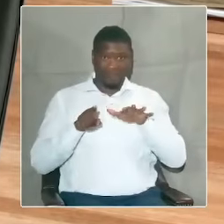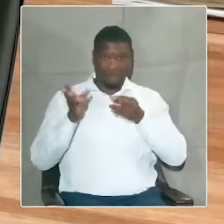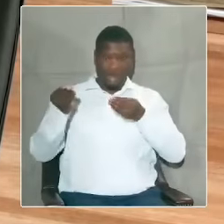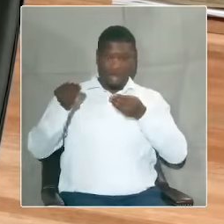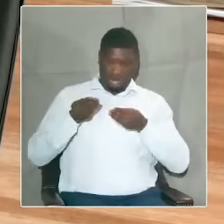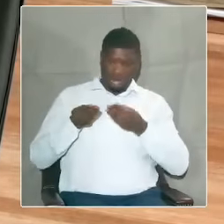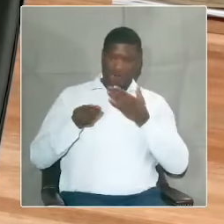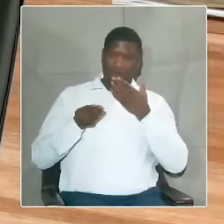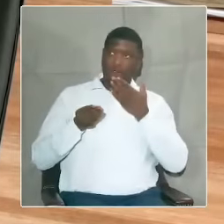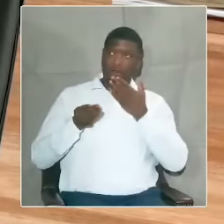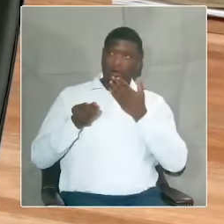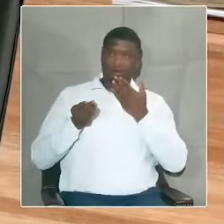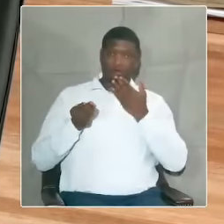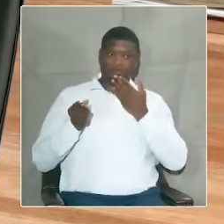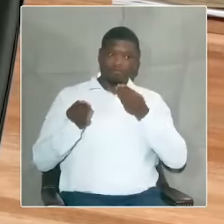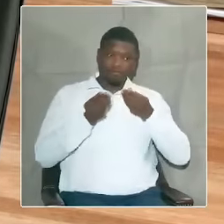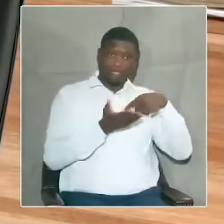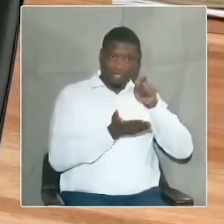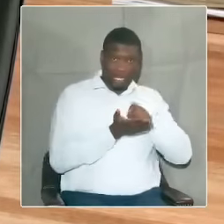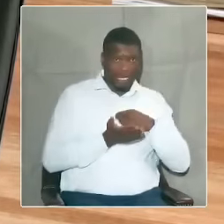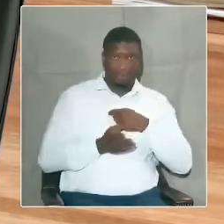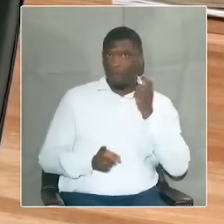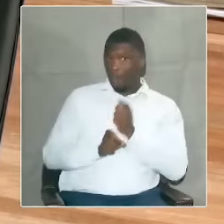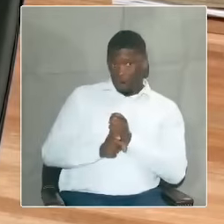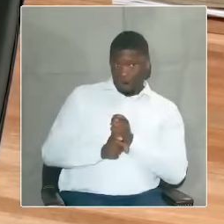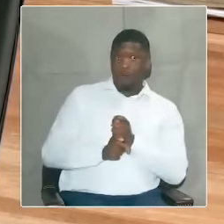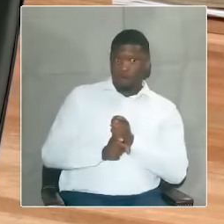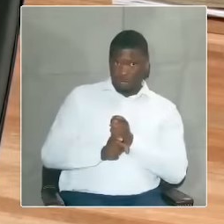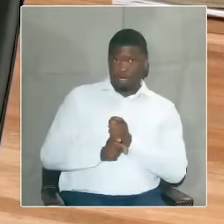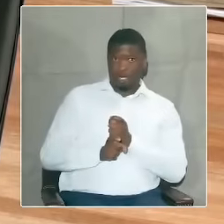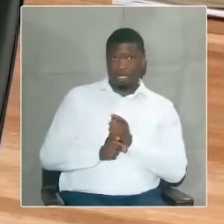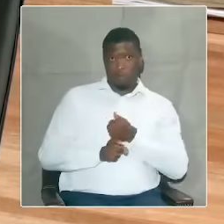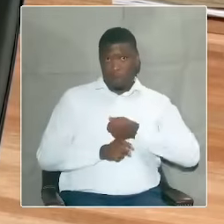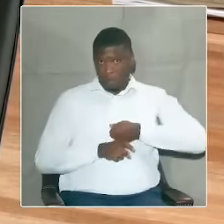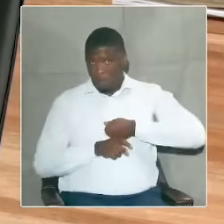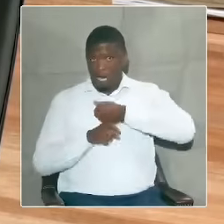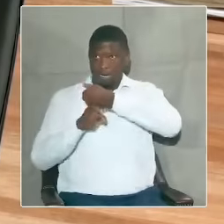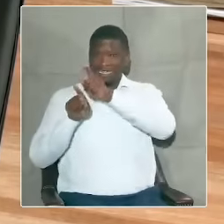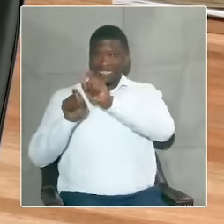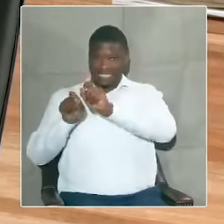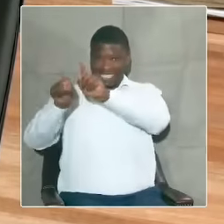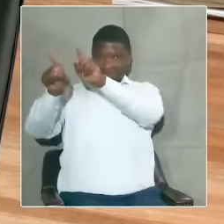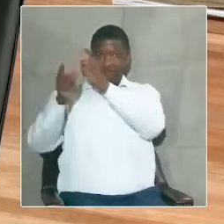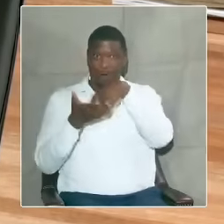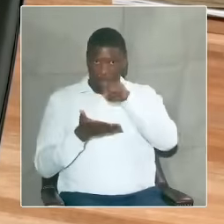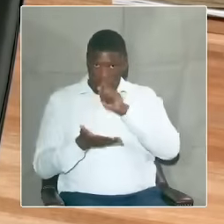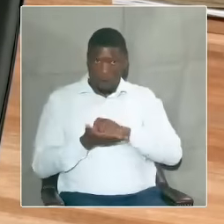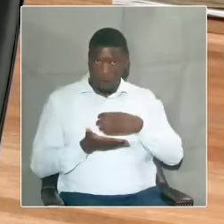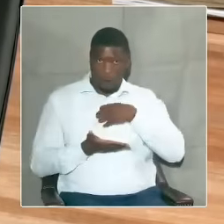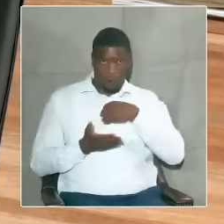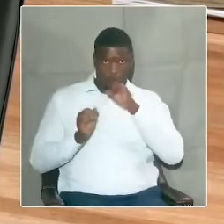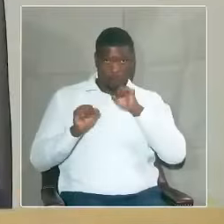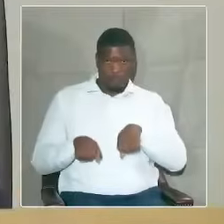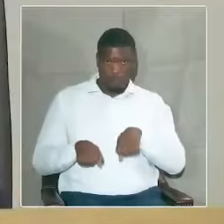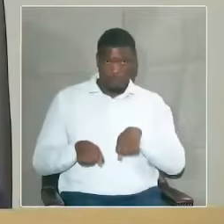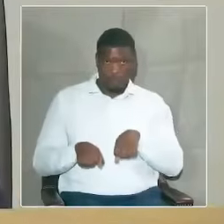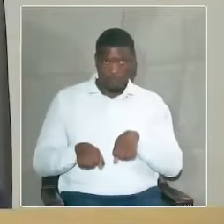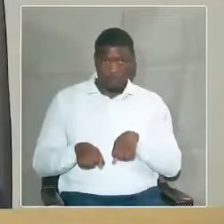to sign, he proceeded to issue it himself under his own name.